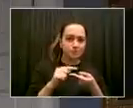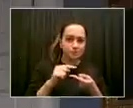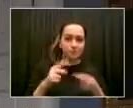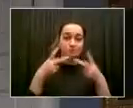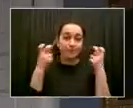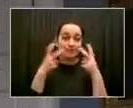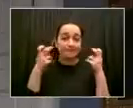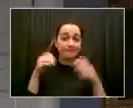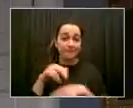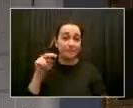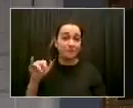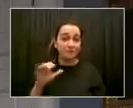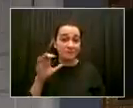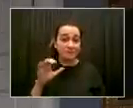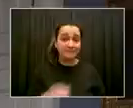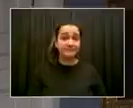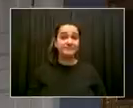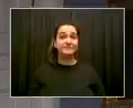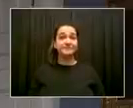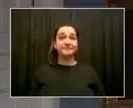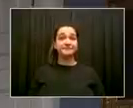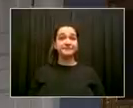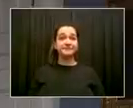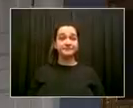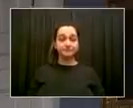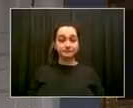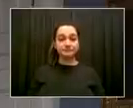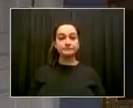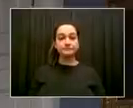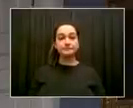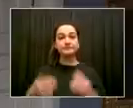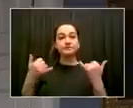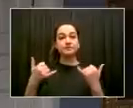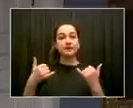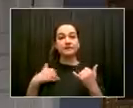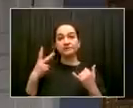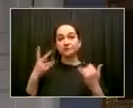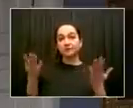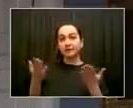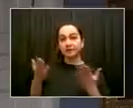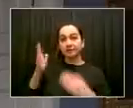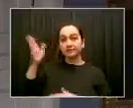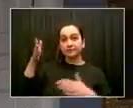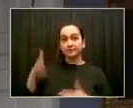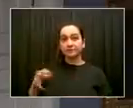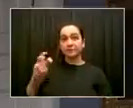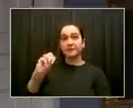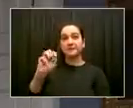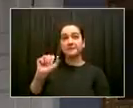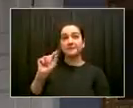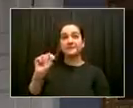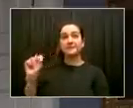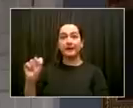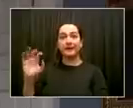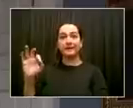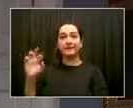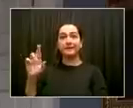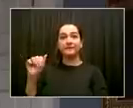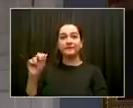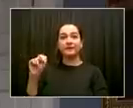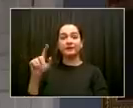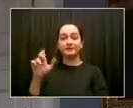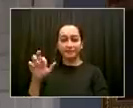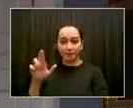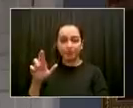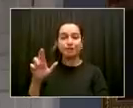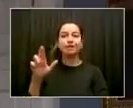Matt Frazier, the Deputy Commissioner of Information Technology Bureau in the NYPD. I'm going to let Matt speak for himself, but I can